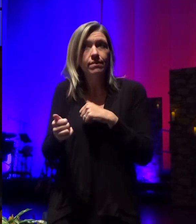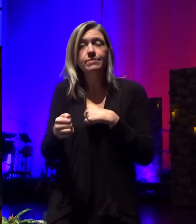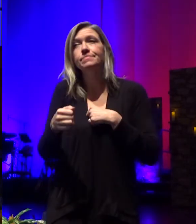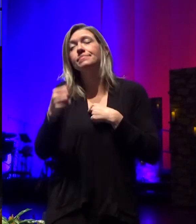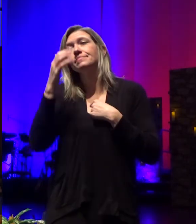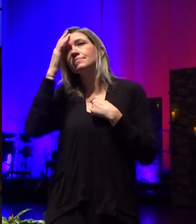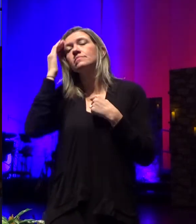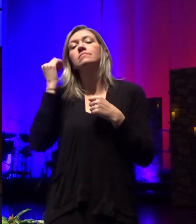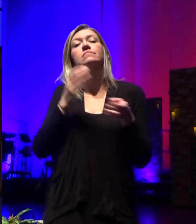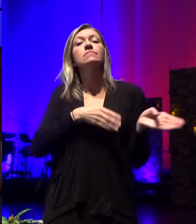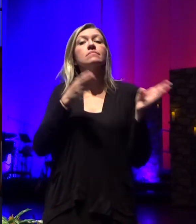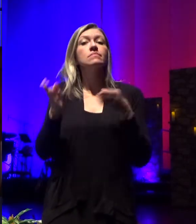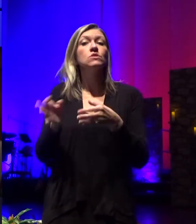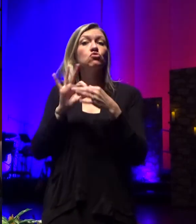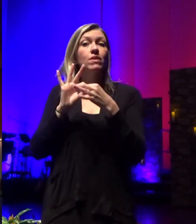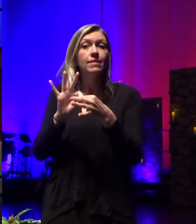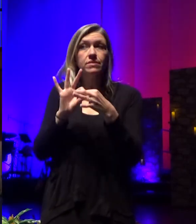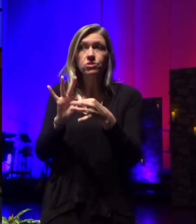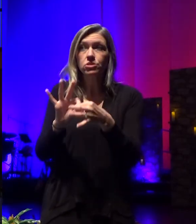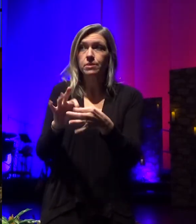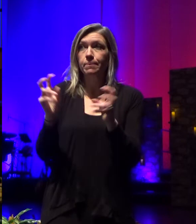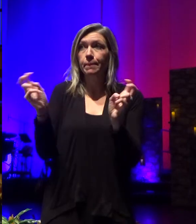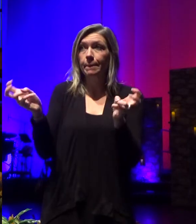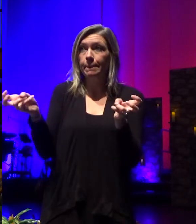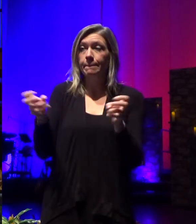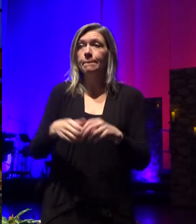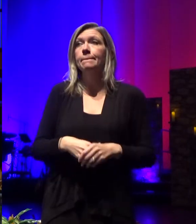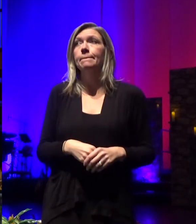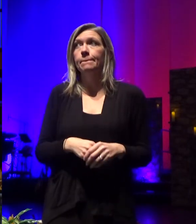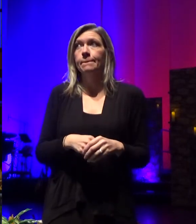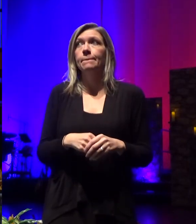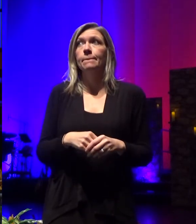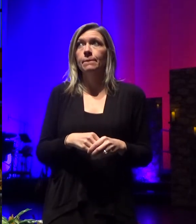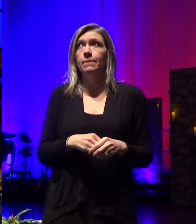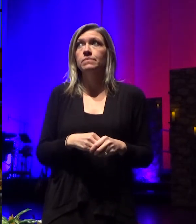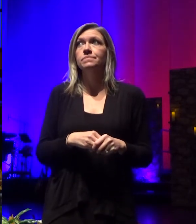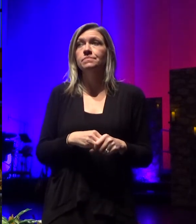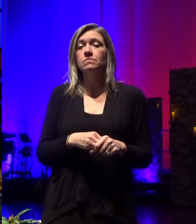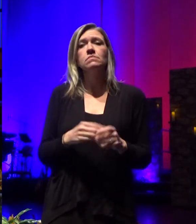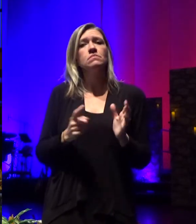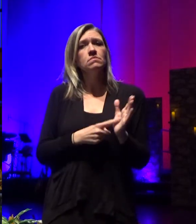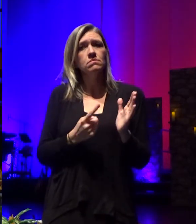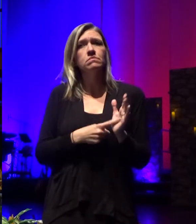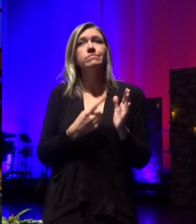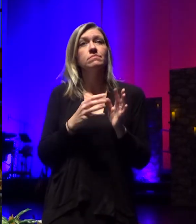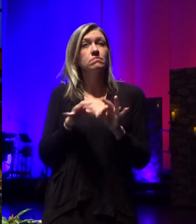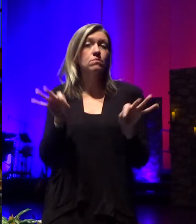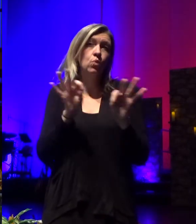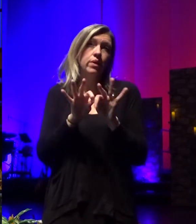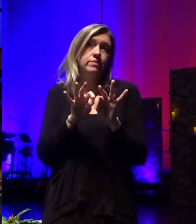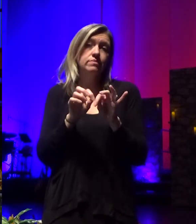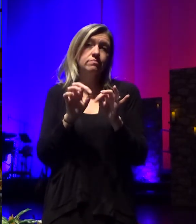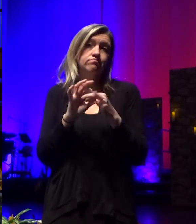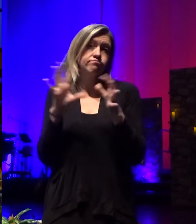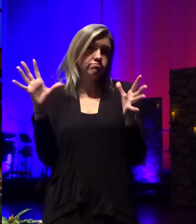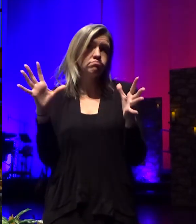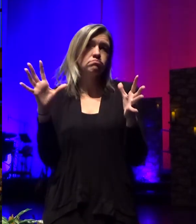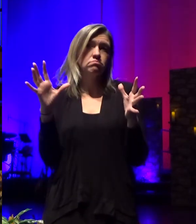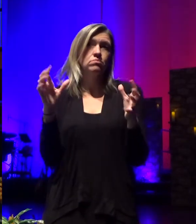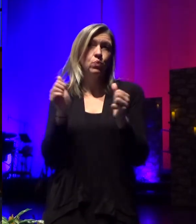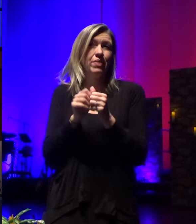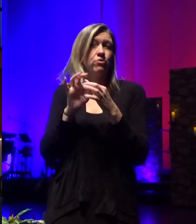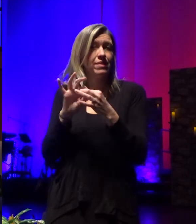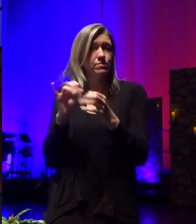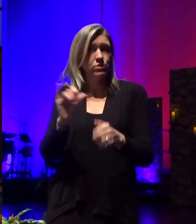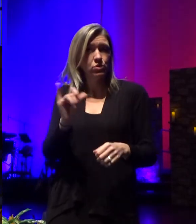Then in the area of relationships, there are times when it's important to soar free there as well.